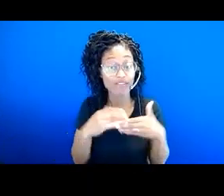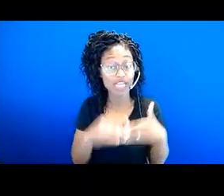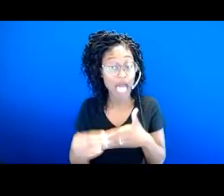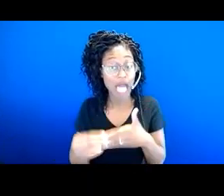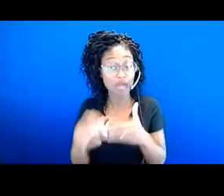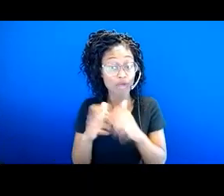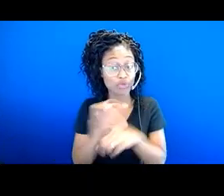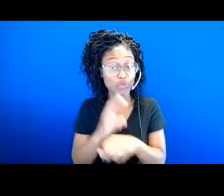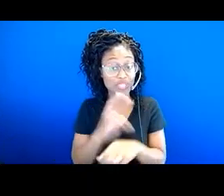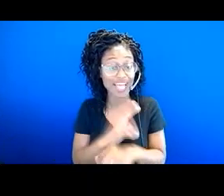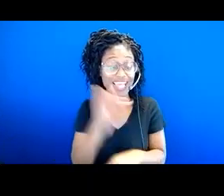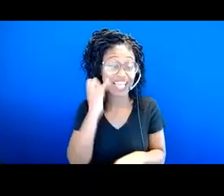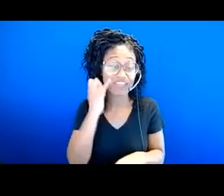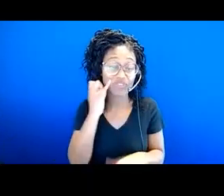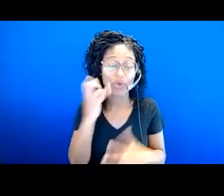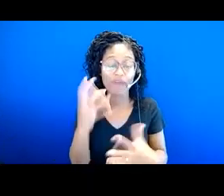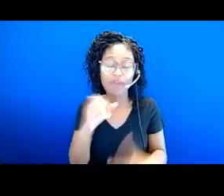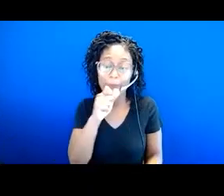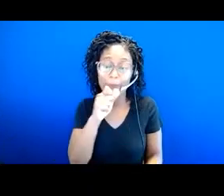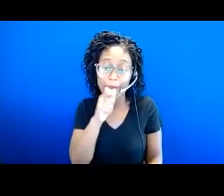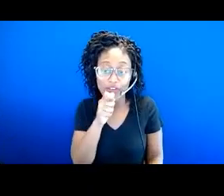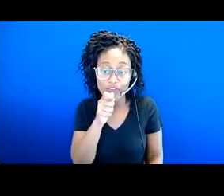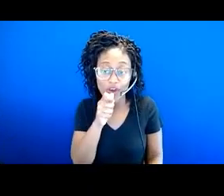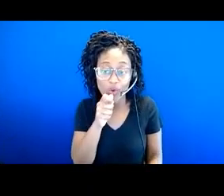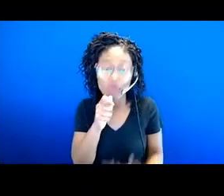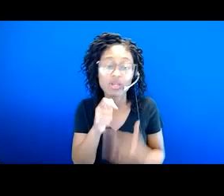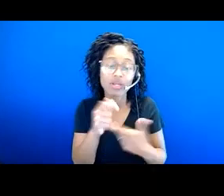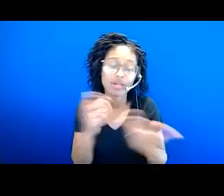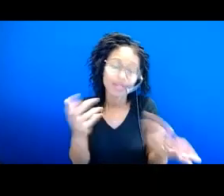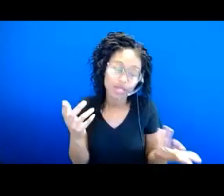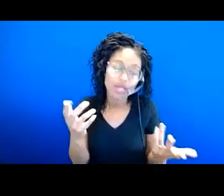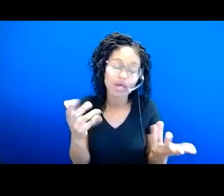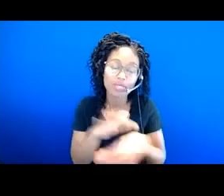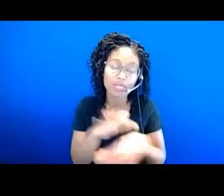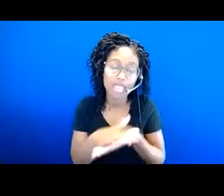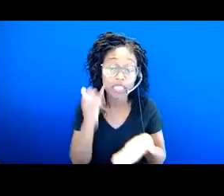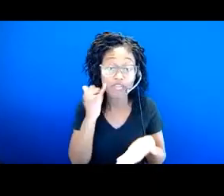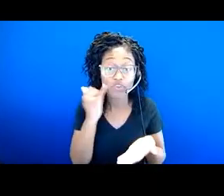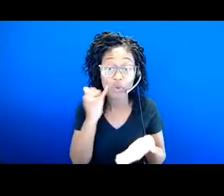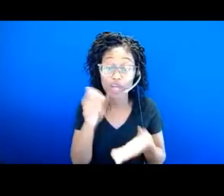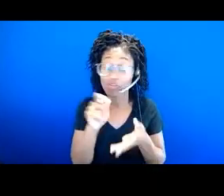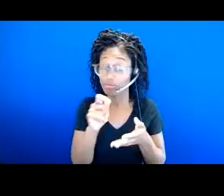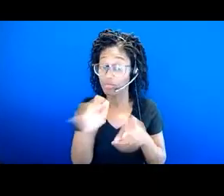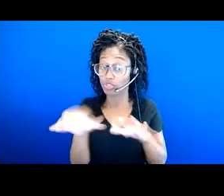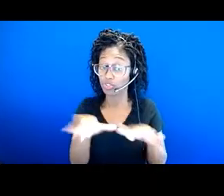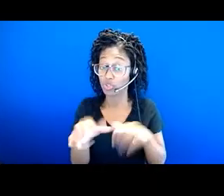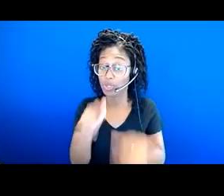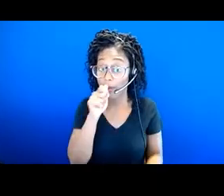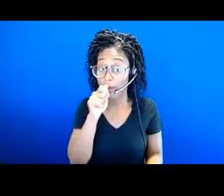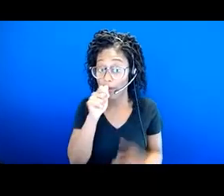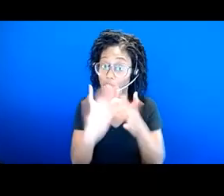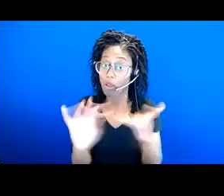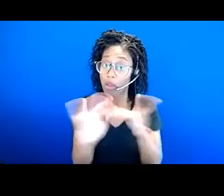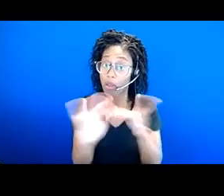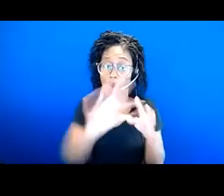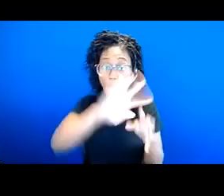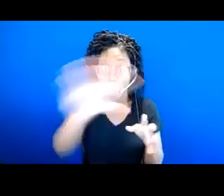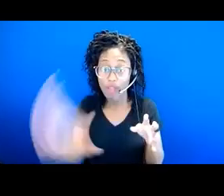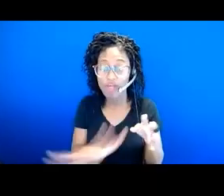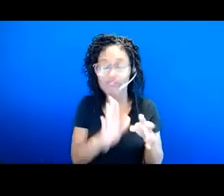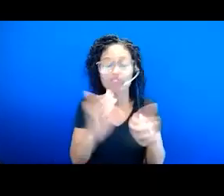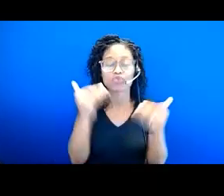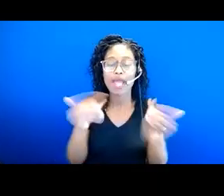microphone. If you're going to be doing a narration, write a script. If you're going to be doing an interview, make sure that the microphone is